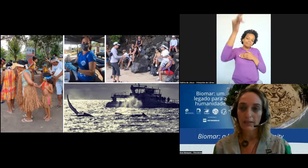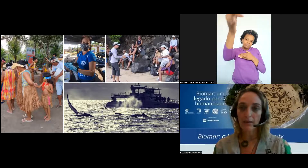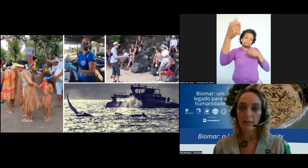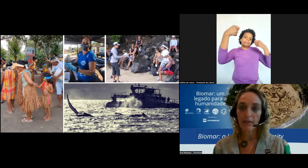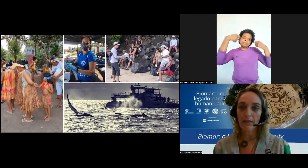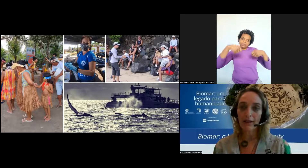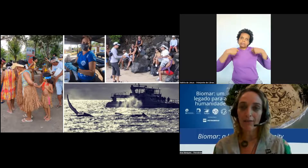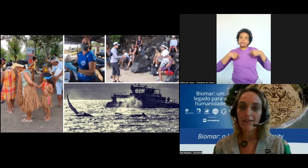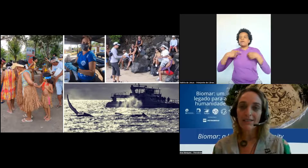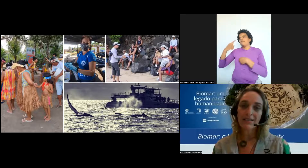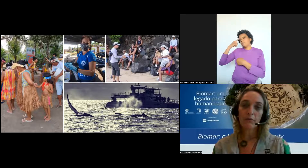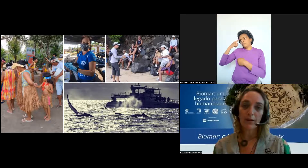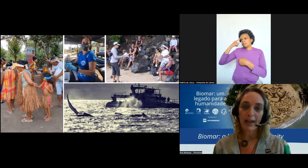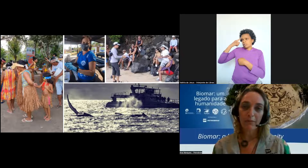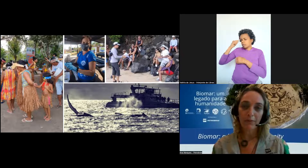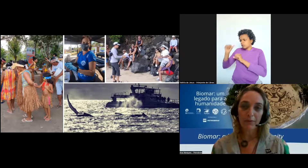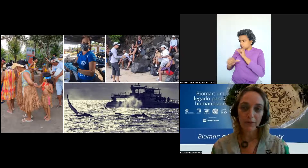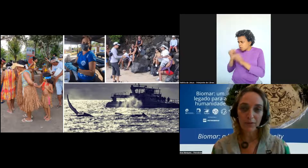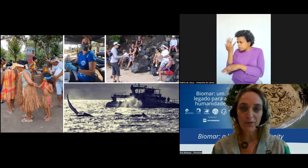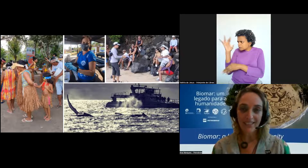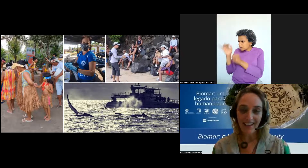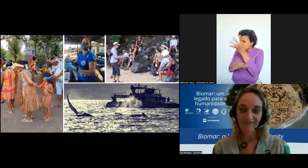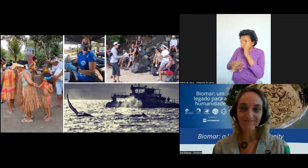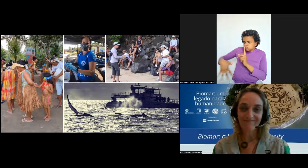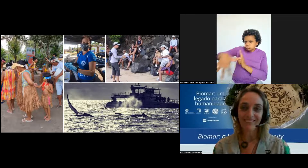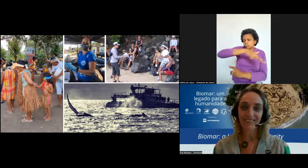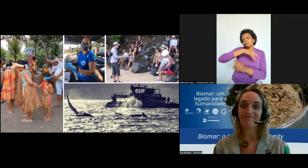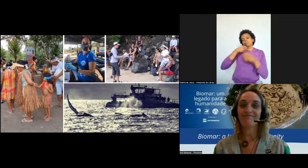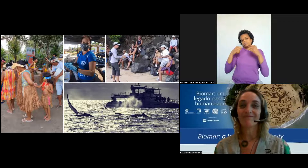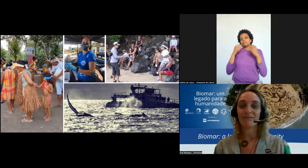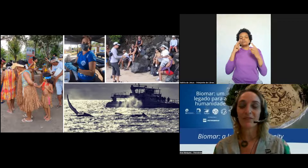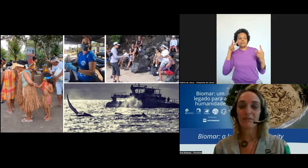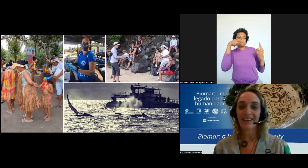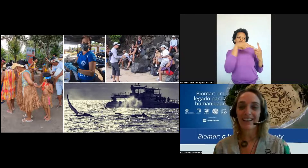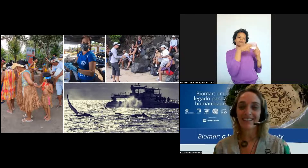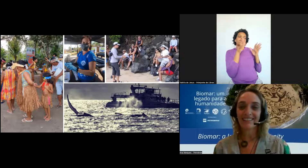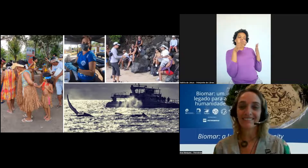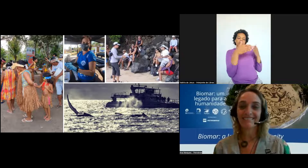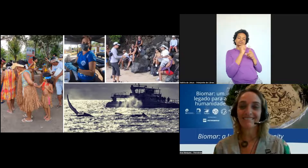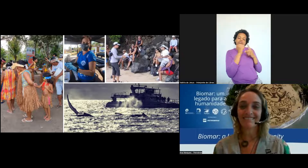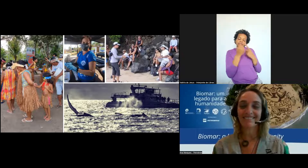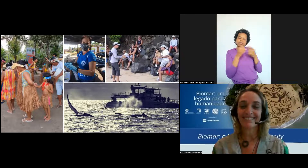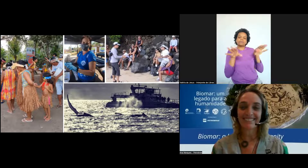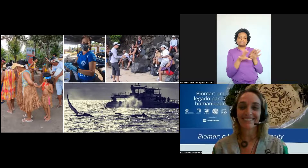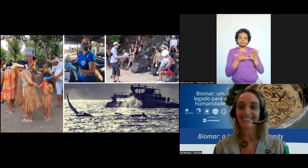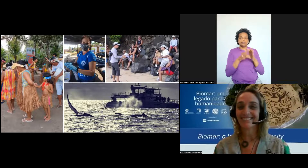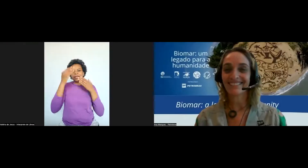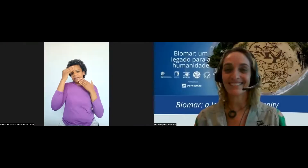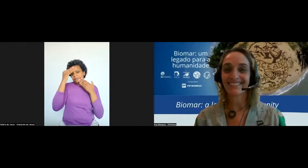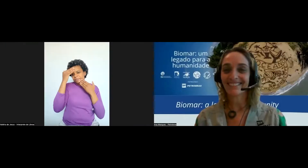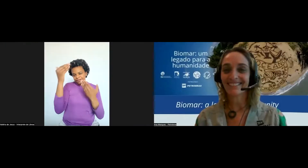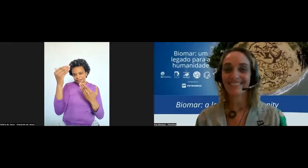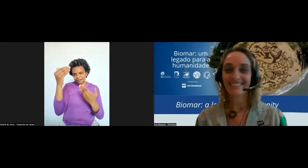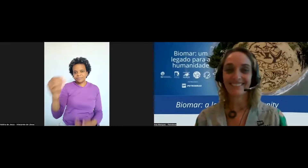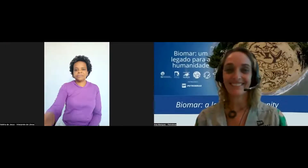it is not possible to talk about environmental transformation without thinking of our social aspect of it. So